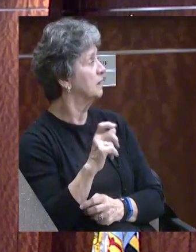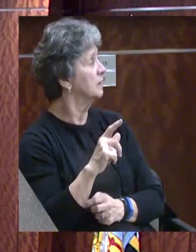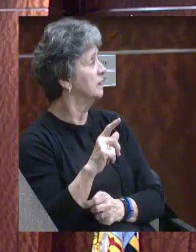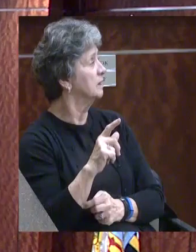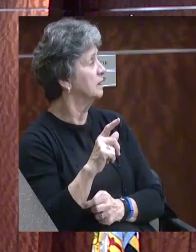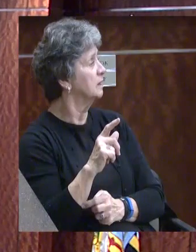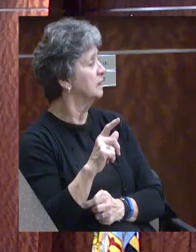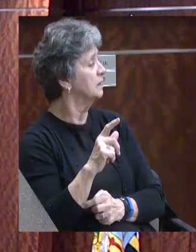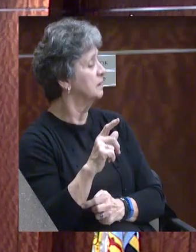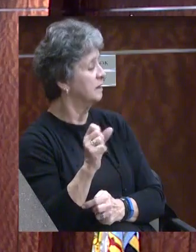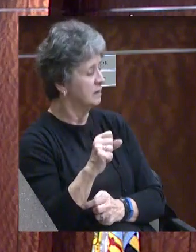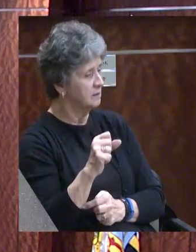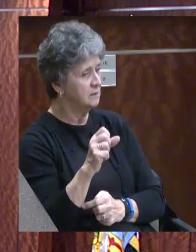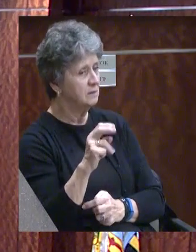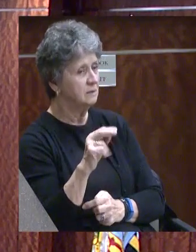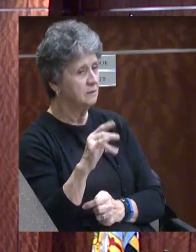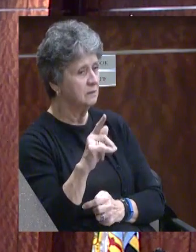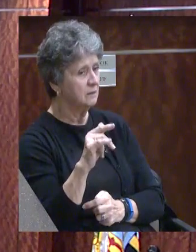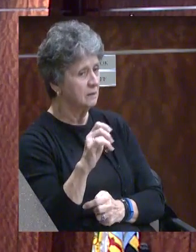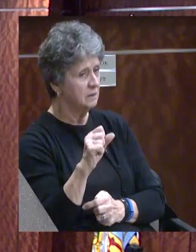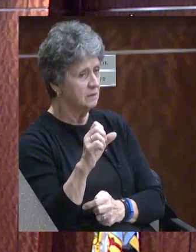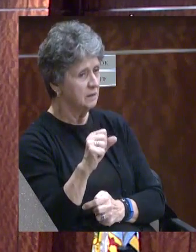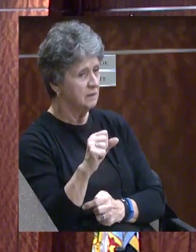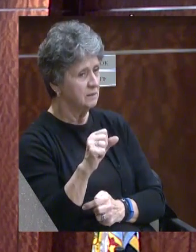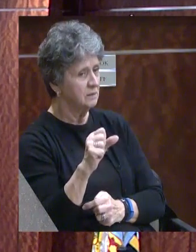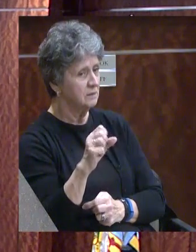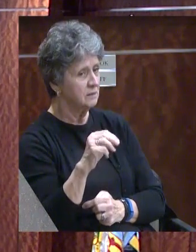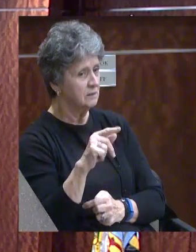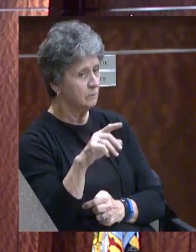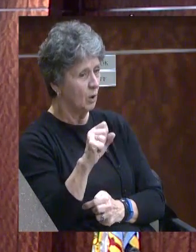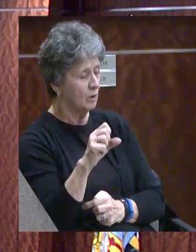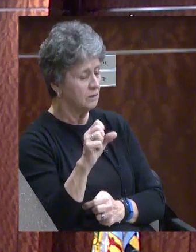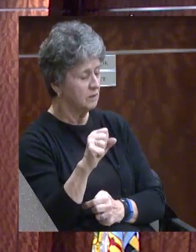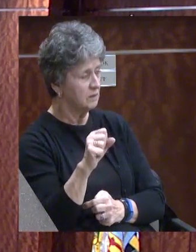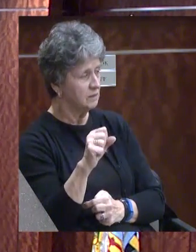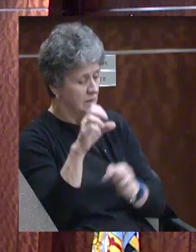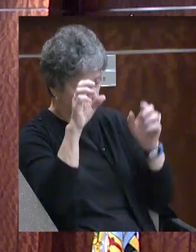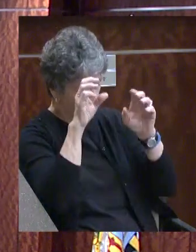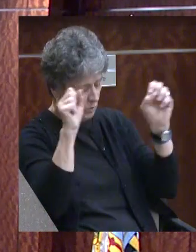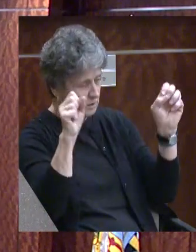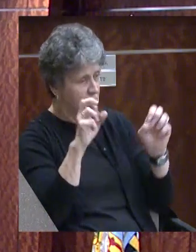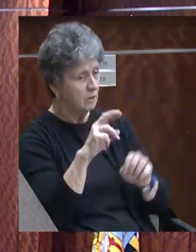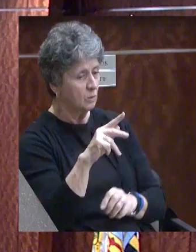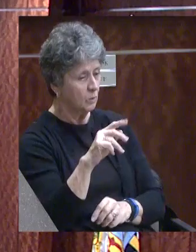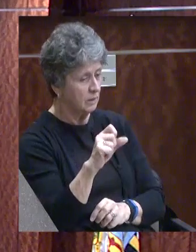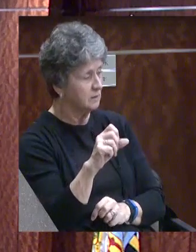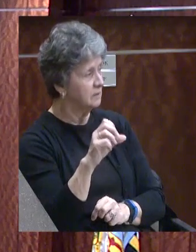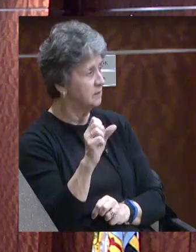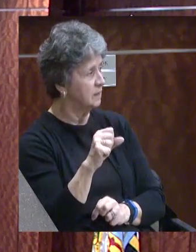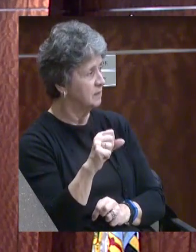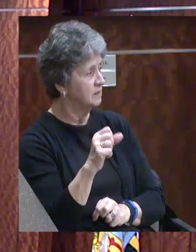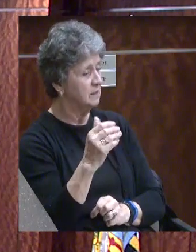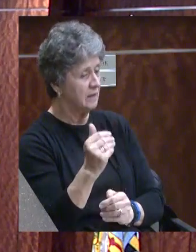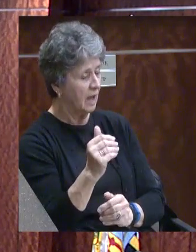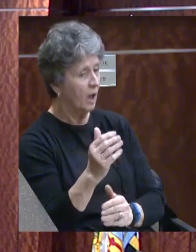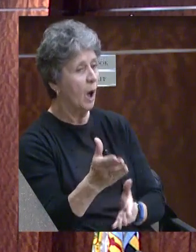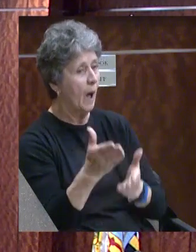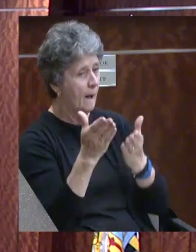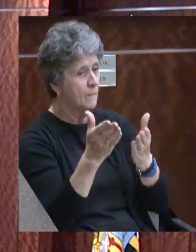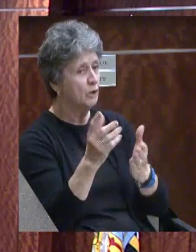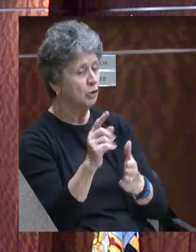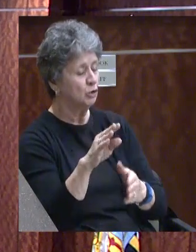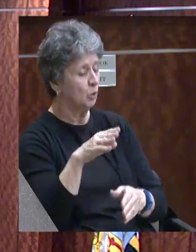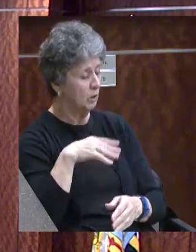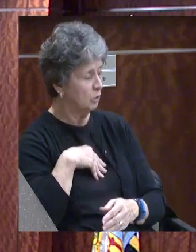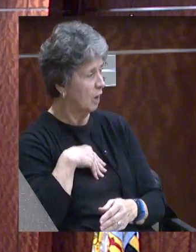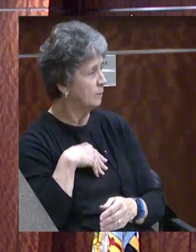Yes. Ms. Nicholas? Yes. Mr. Smalls? I vote yes. President Ricks? Yes. Now I'll take a motion to